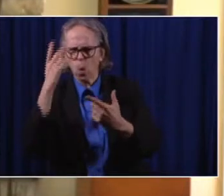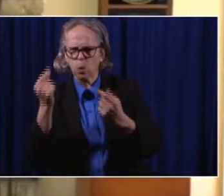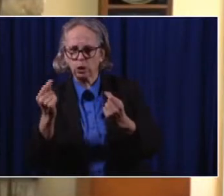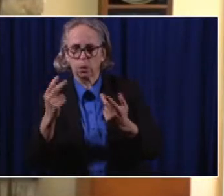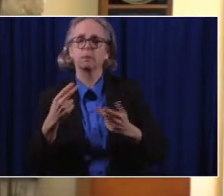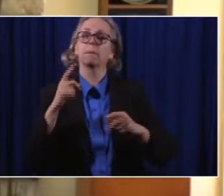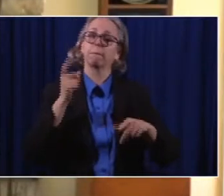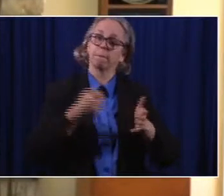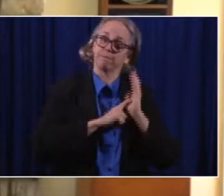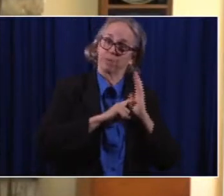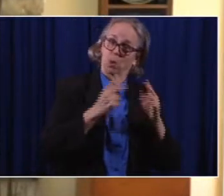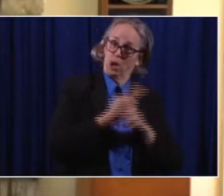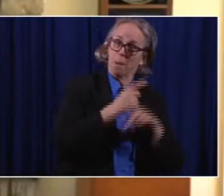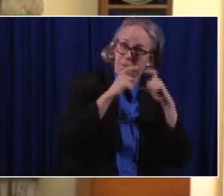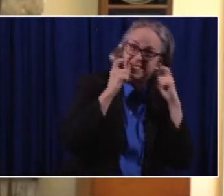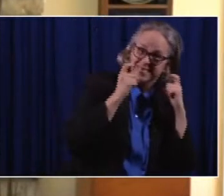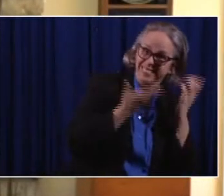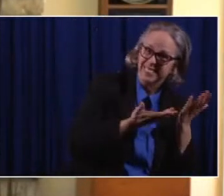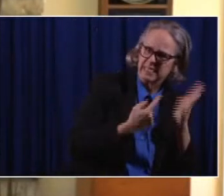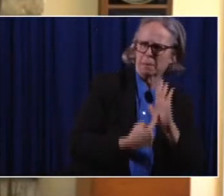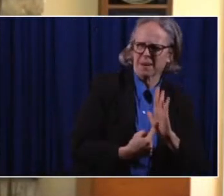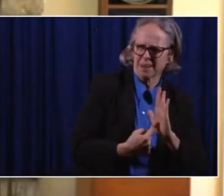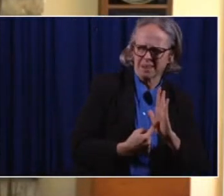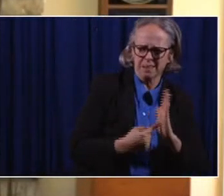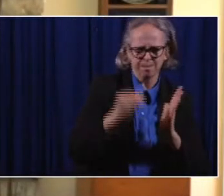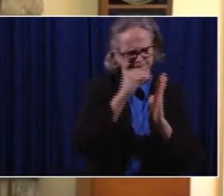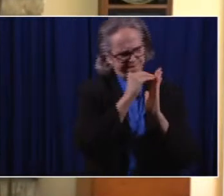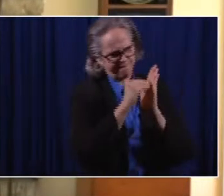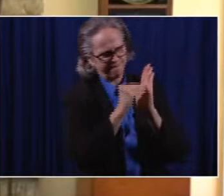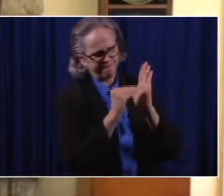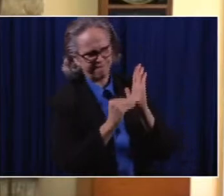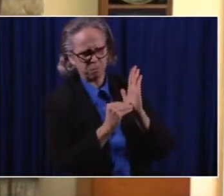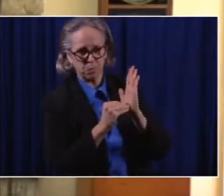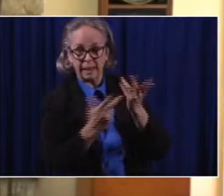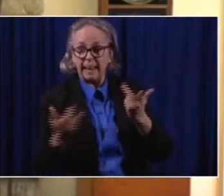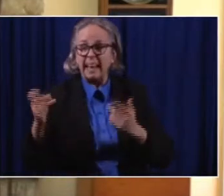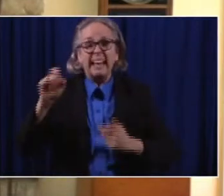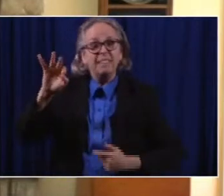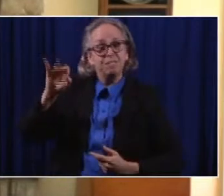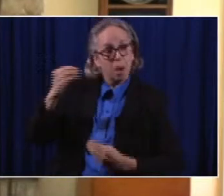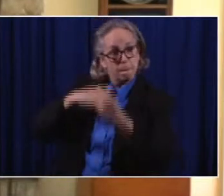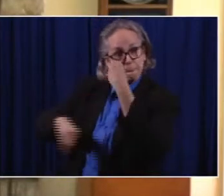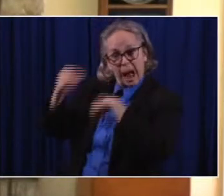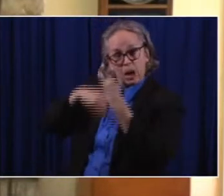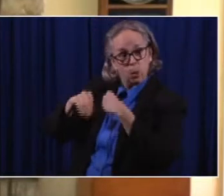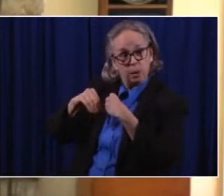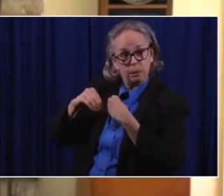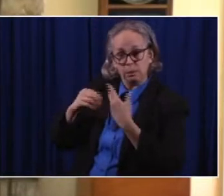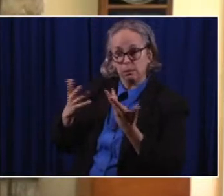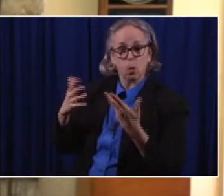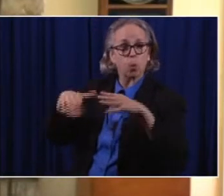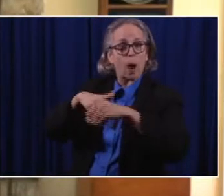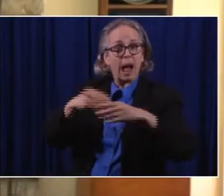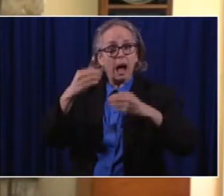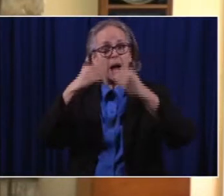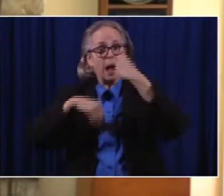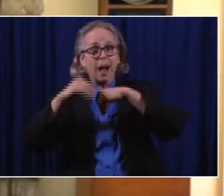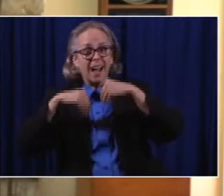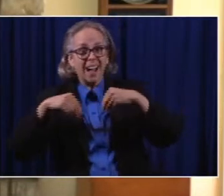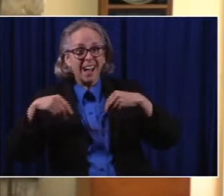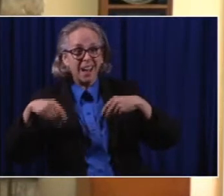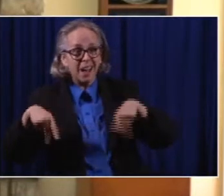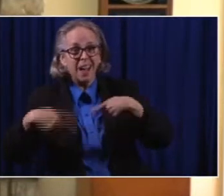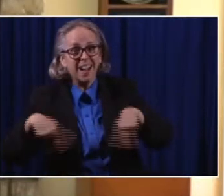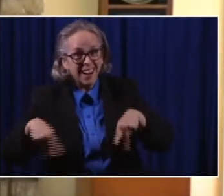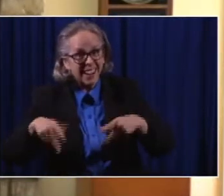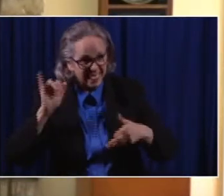If it's a banquet, a wedding reception, and you're going to actually have that, okay. But people need to follow